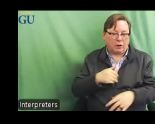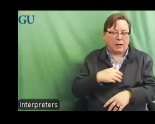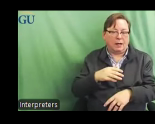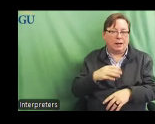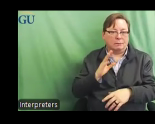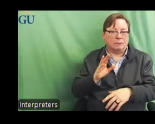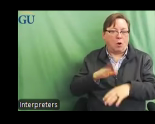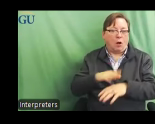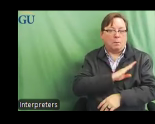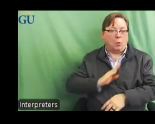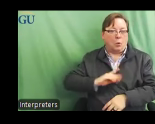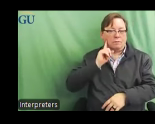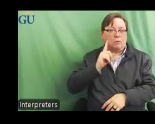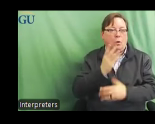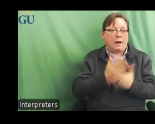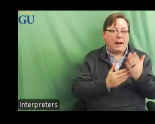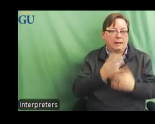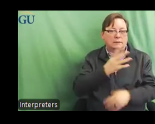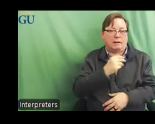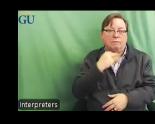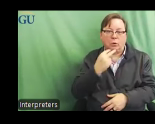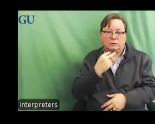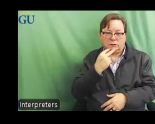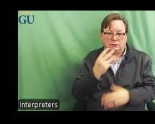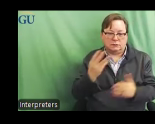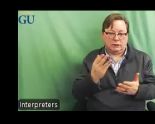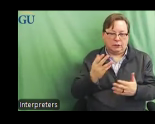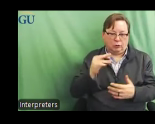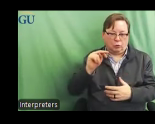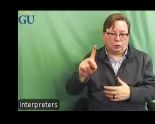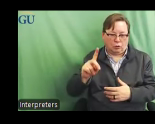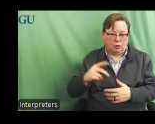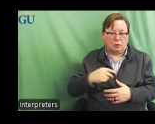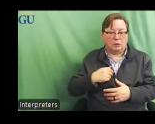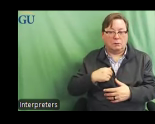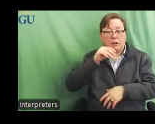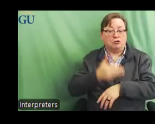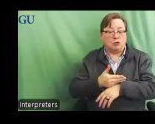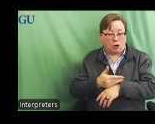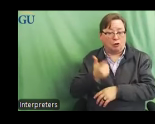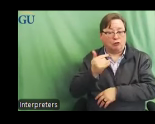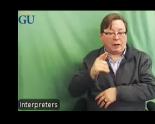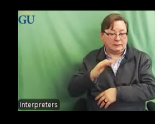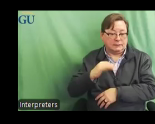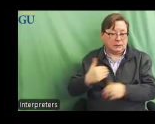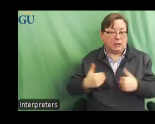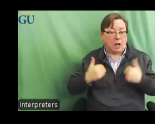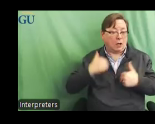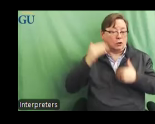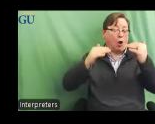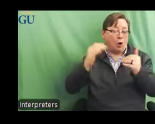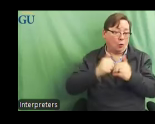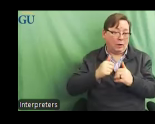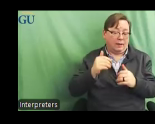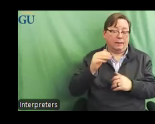North Dakota. My daughter, Gracie, she's a young adult with hearing loss. She has bilateral, moderate to profound